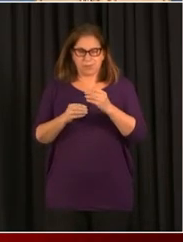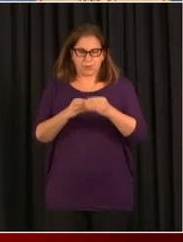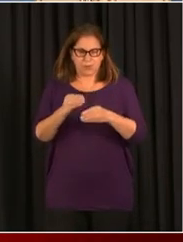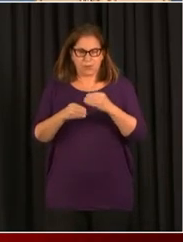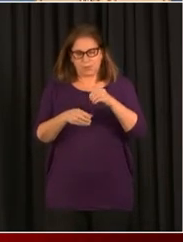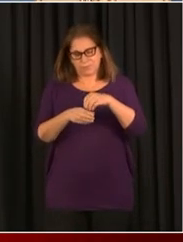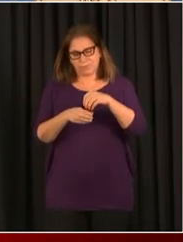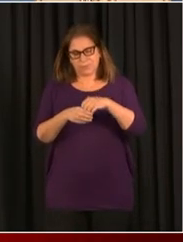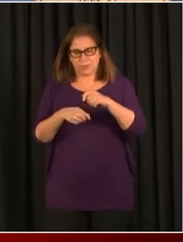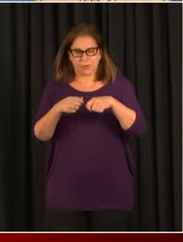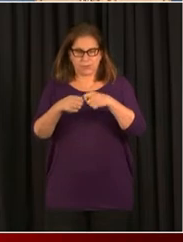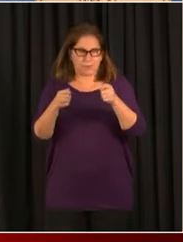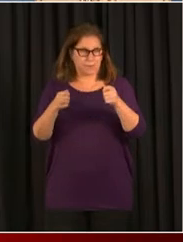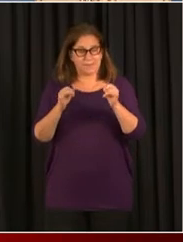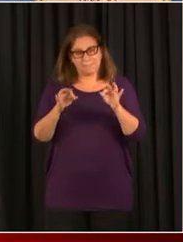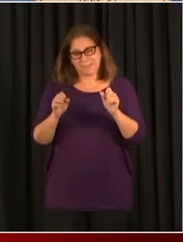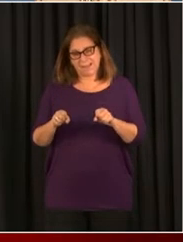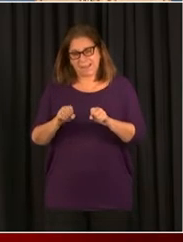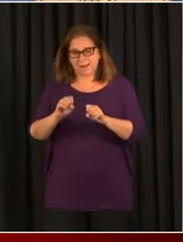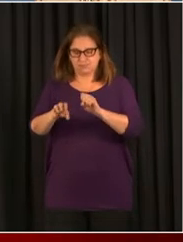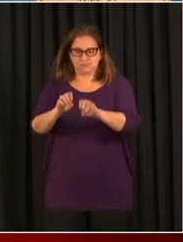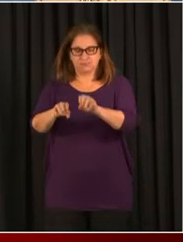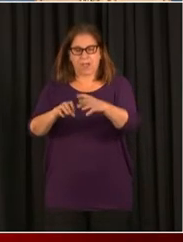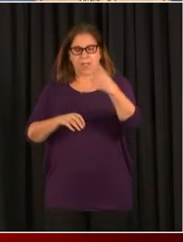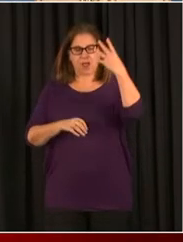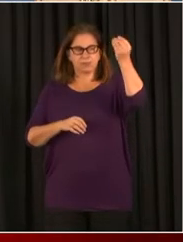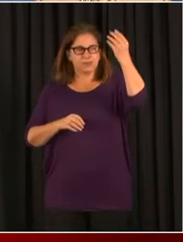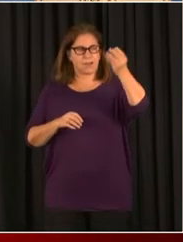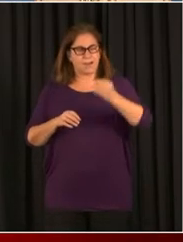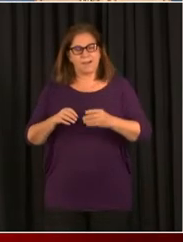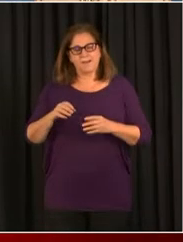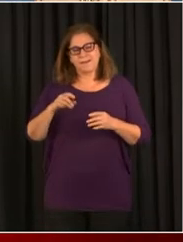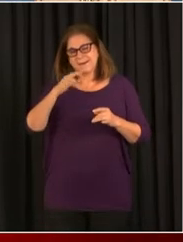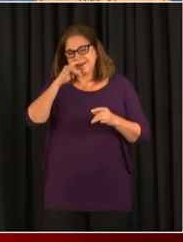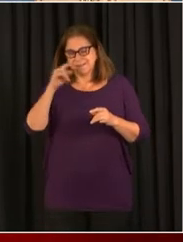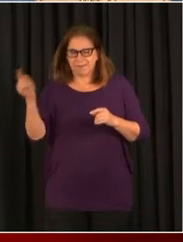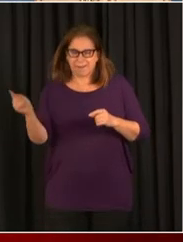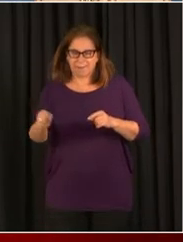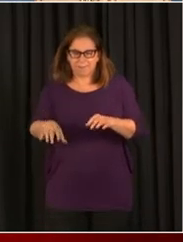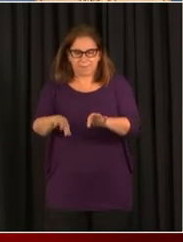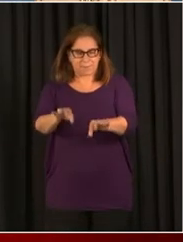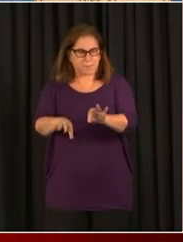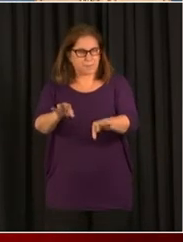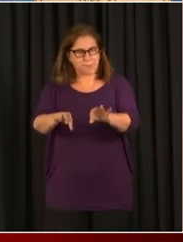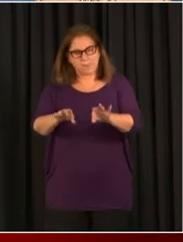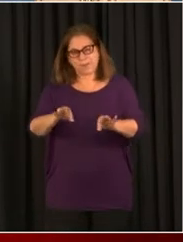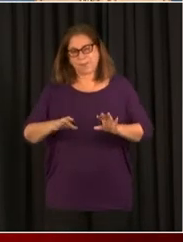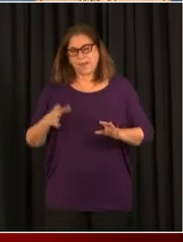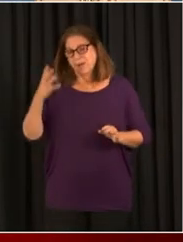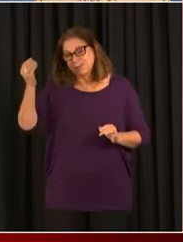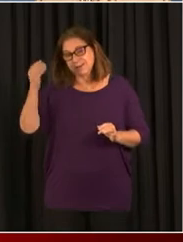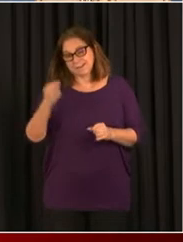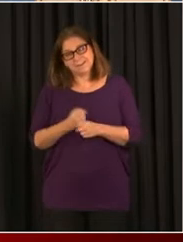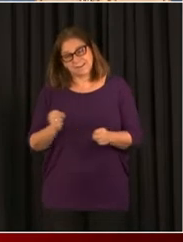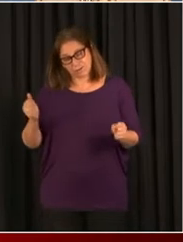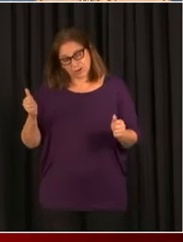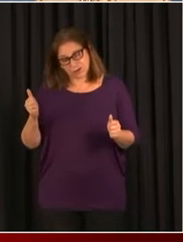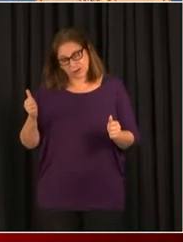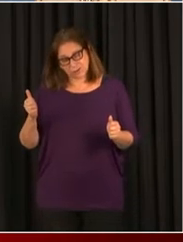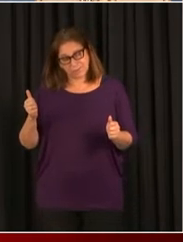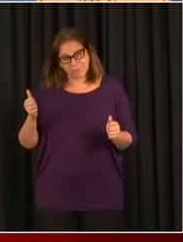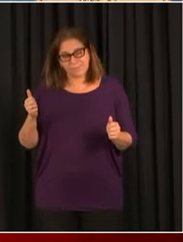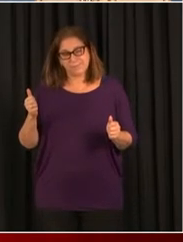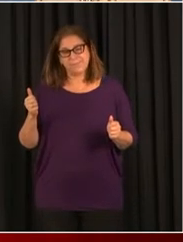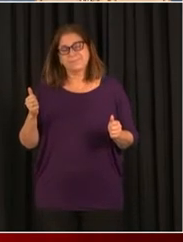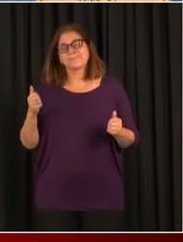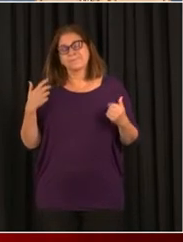outdoors. The safest way also note that I didn't say it was